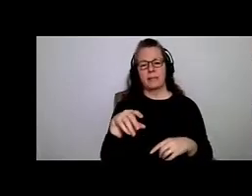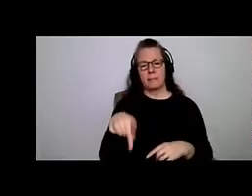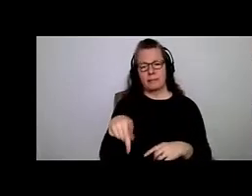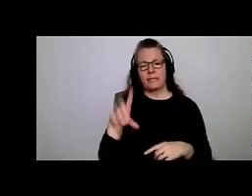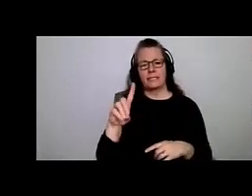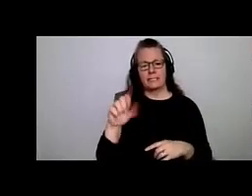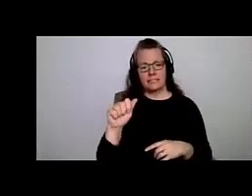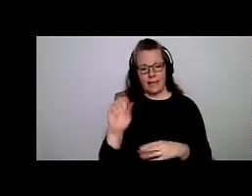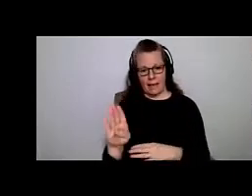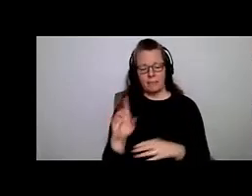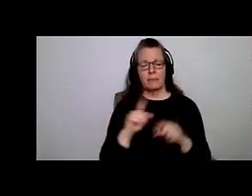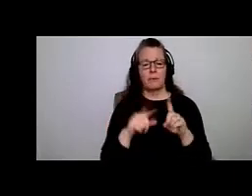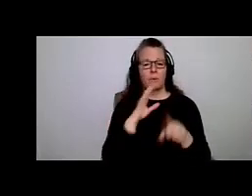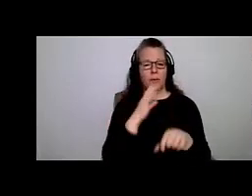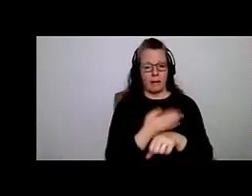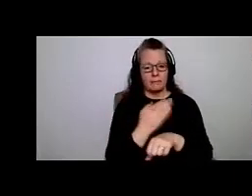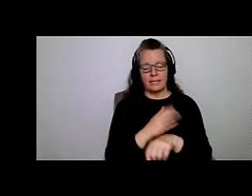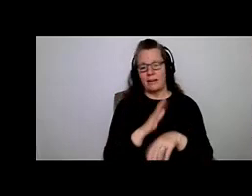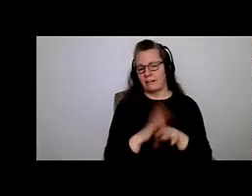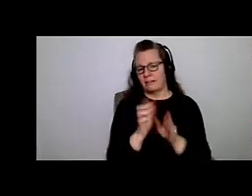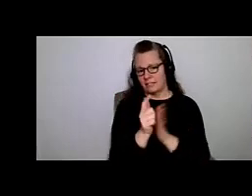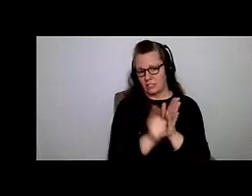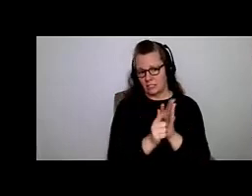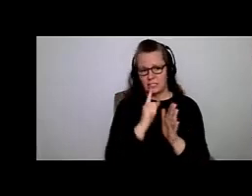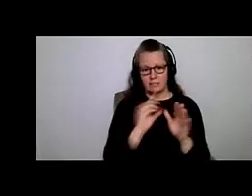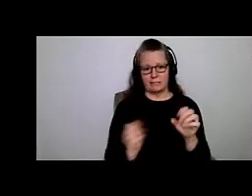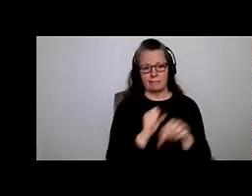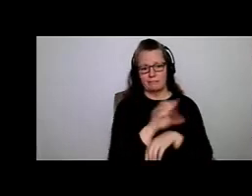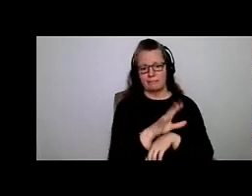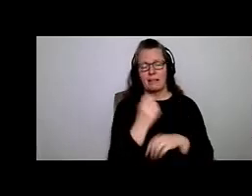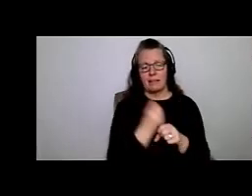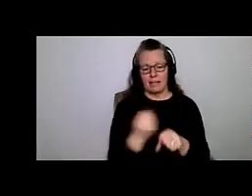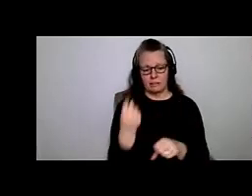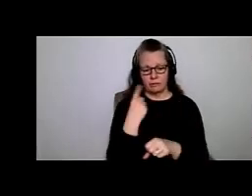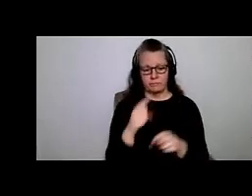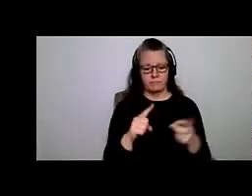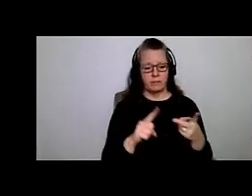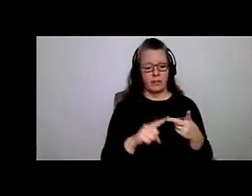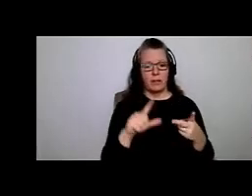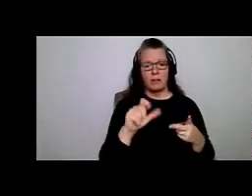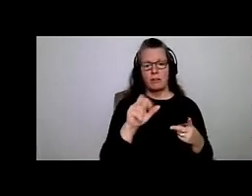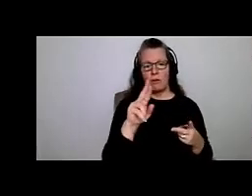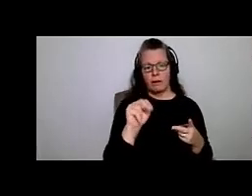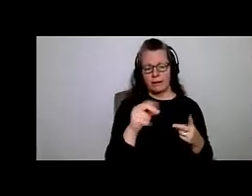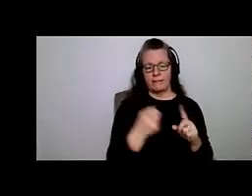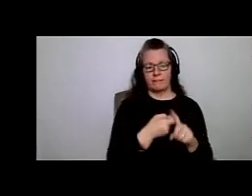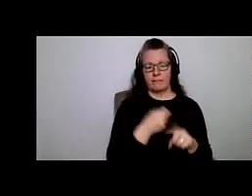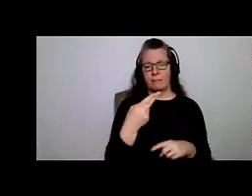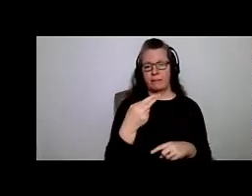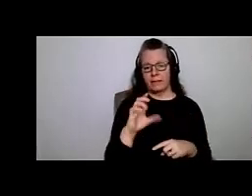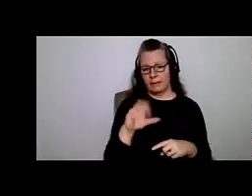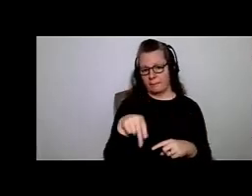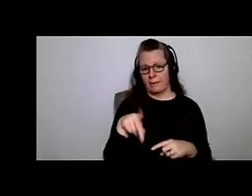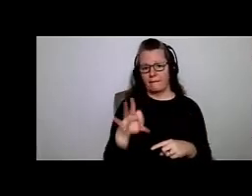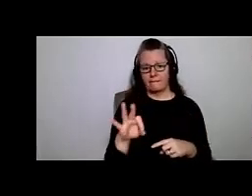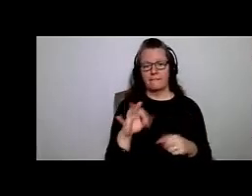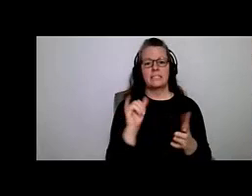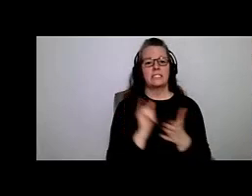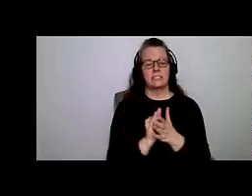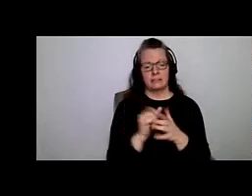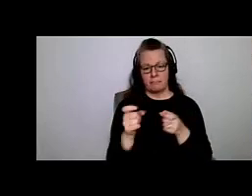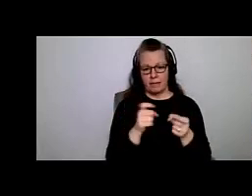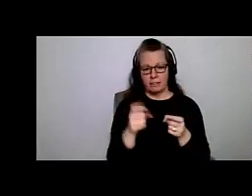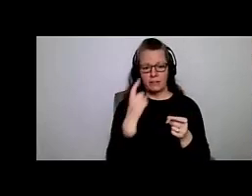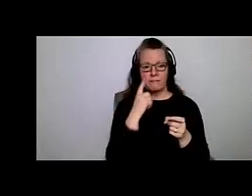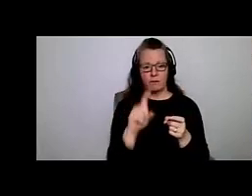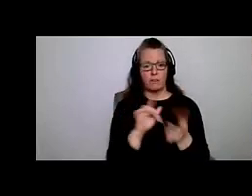legislation that went in last year. Lauren from HCPF is manager of our drug importation program, so she's